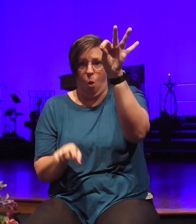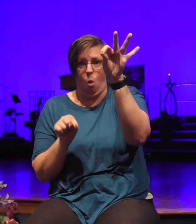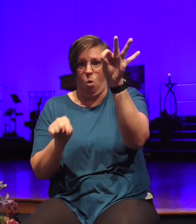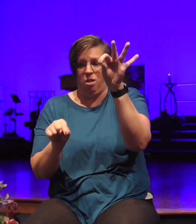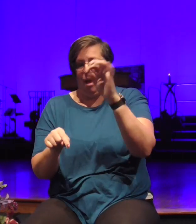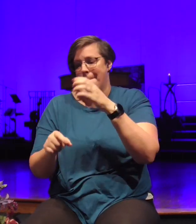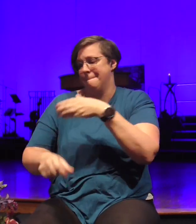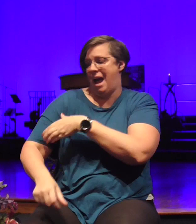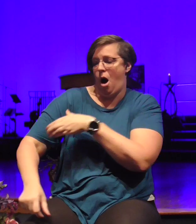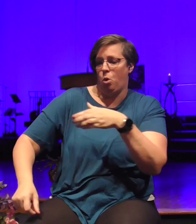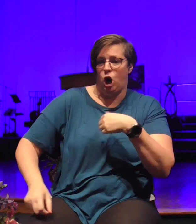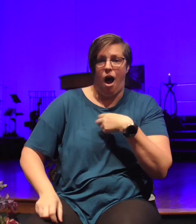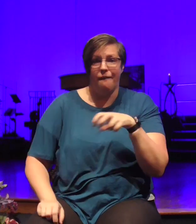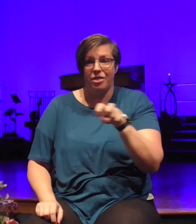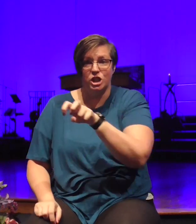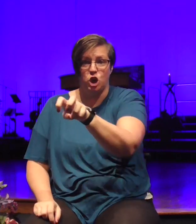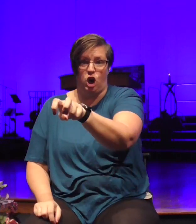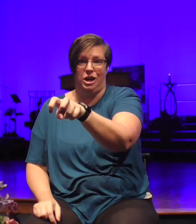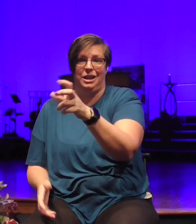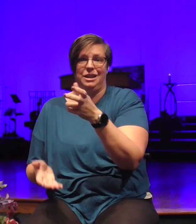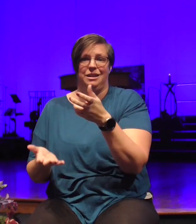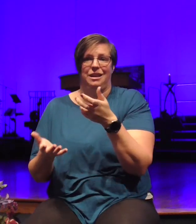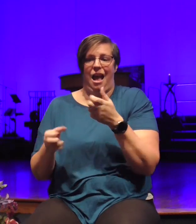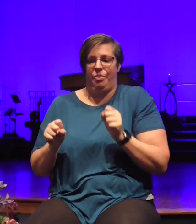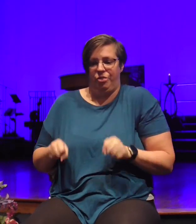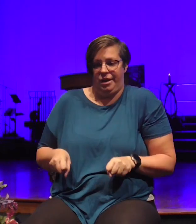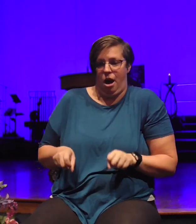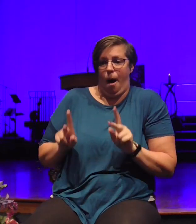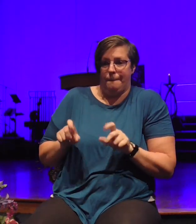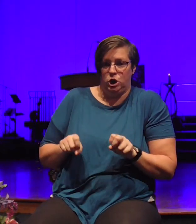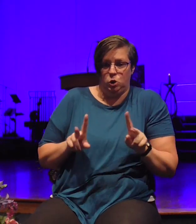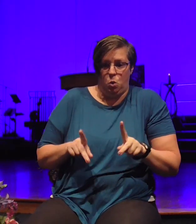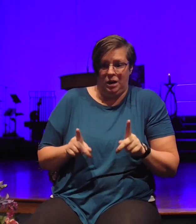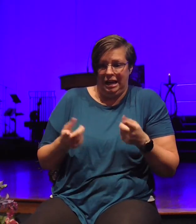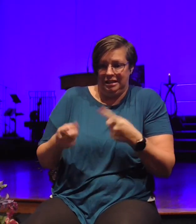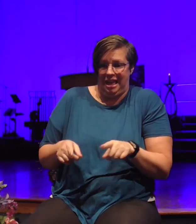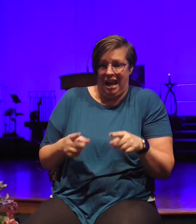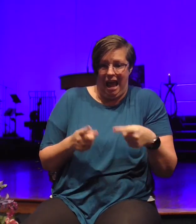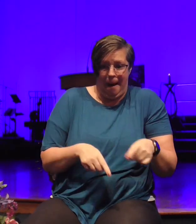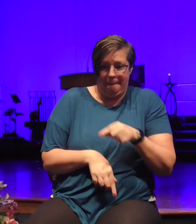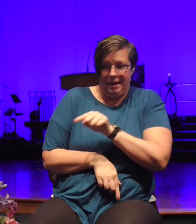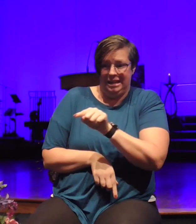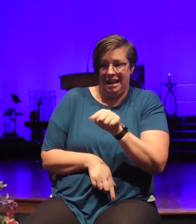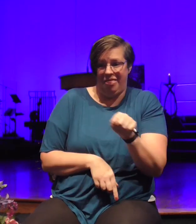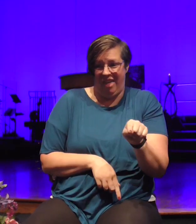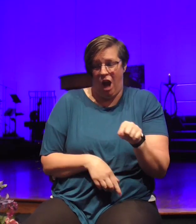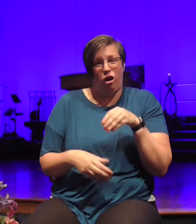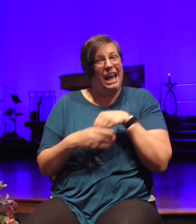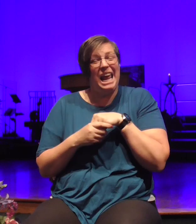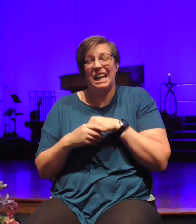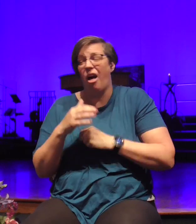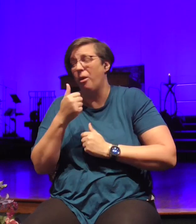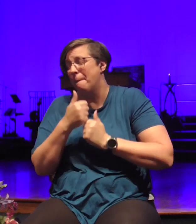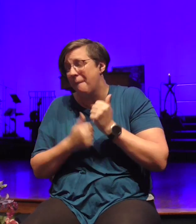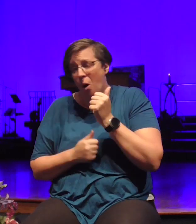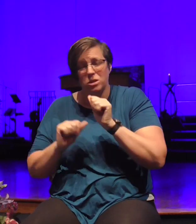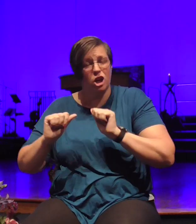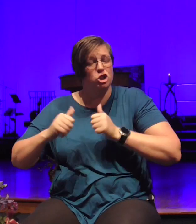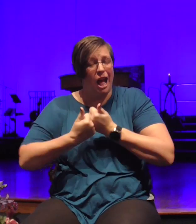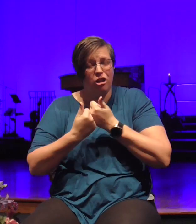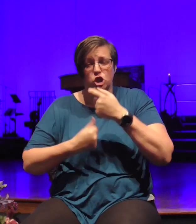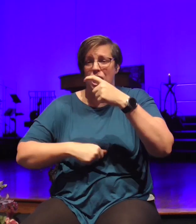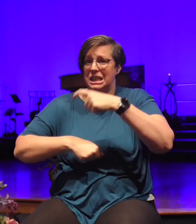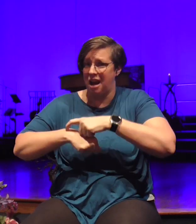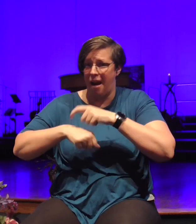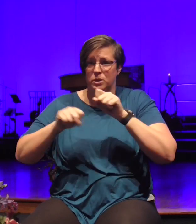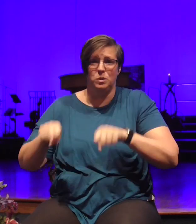our journey and the opportunities that exist even in the most challenging times that we